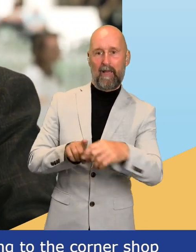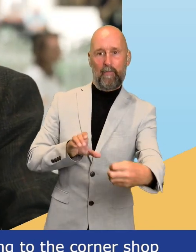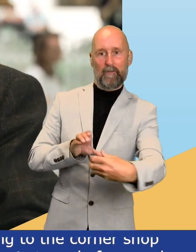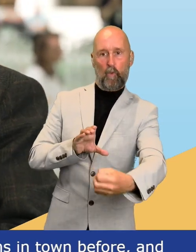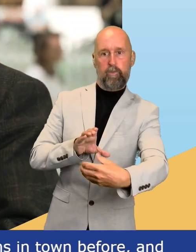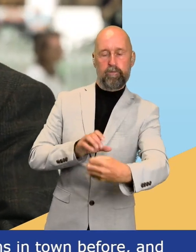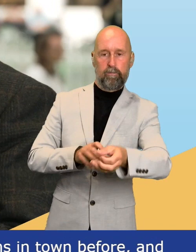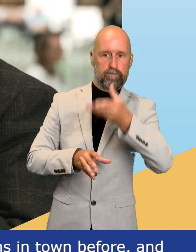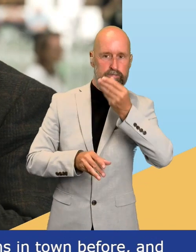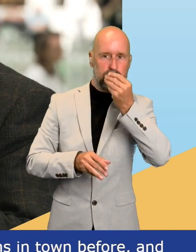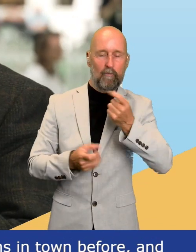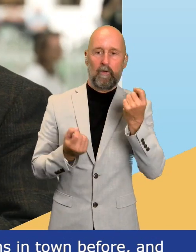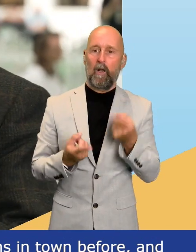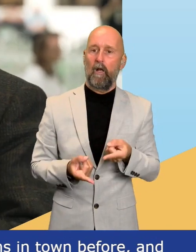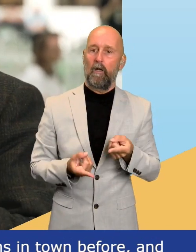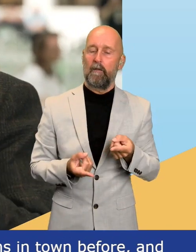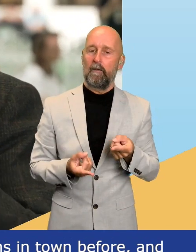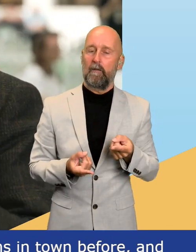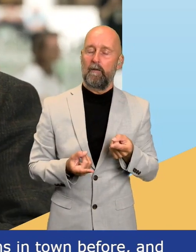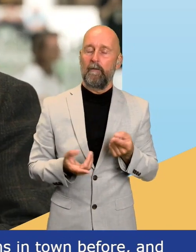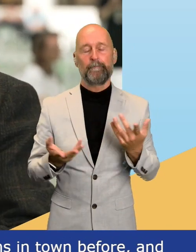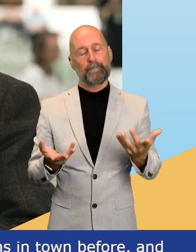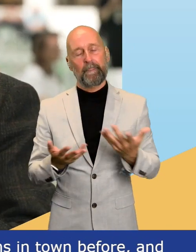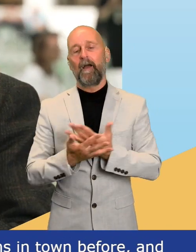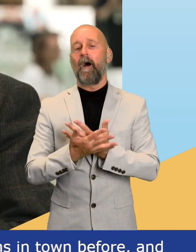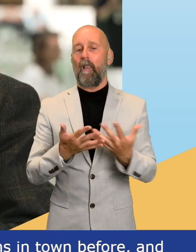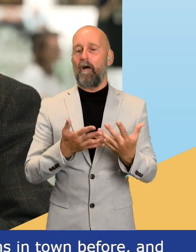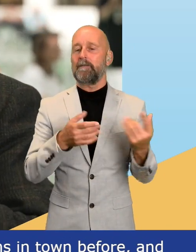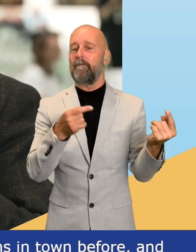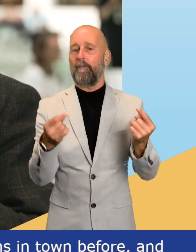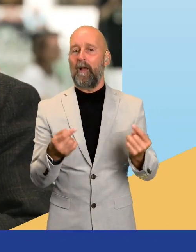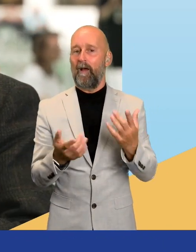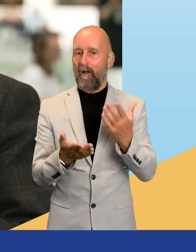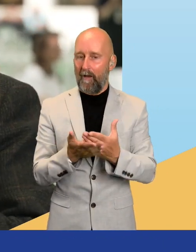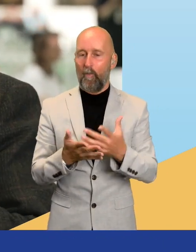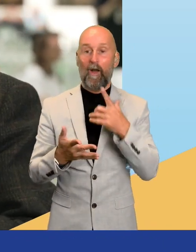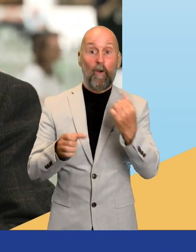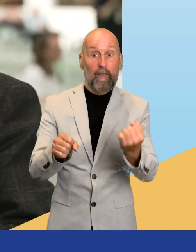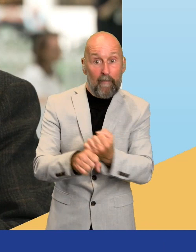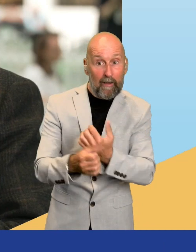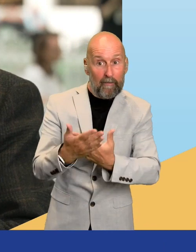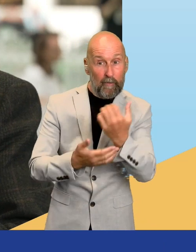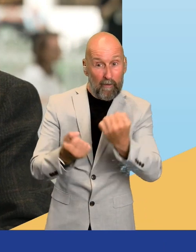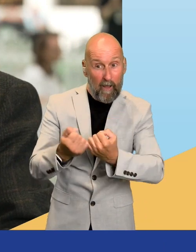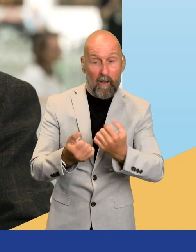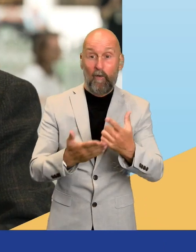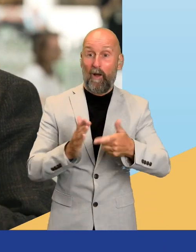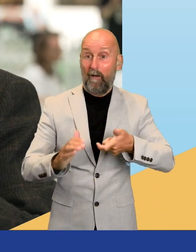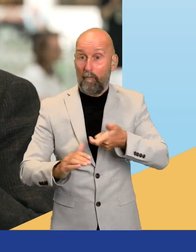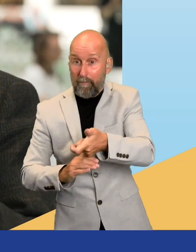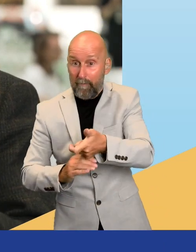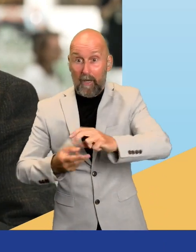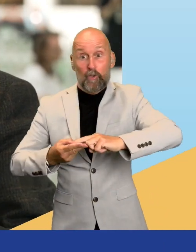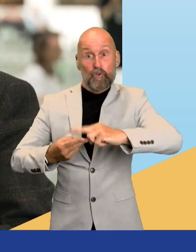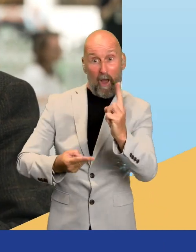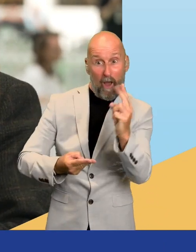yeah. But in terms of the actual, now, obviously a lot of debate about how they are in terms of the production of cars, the production of the energy to charge them.